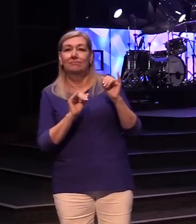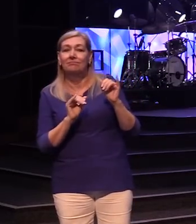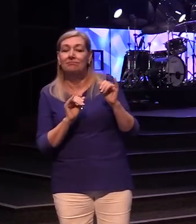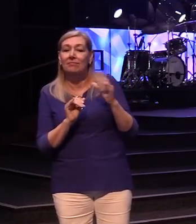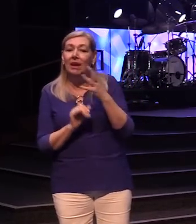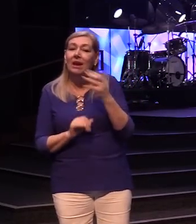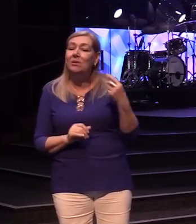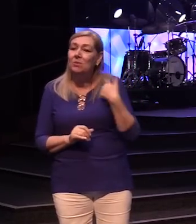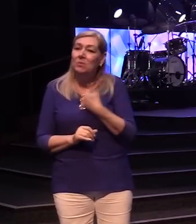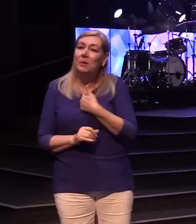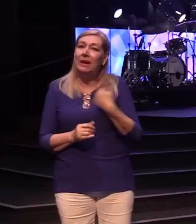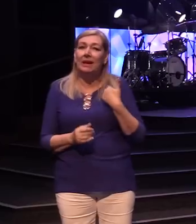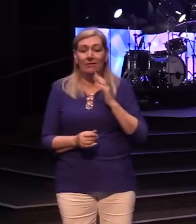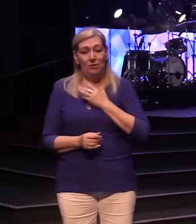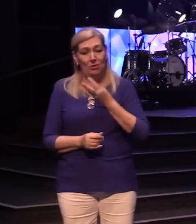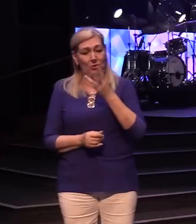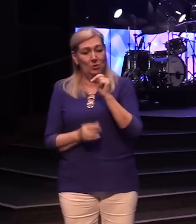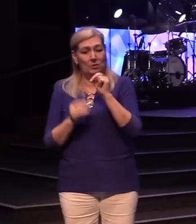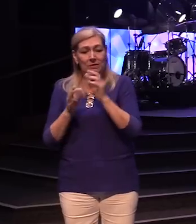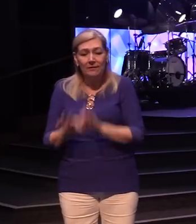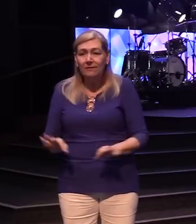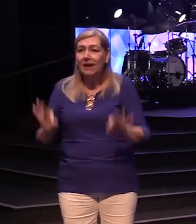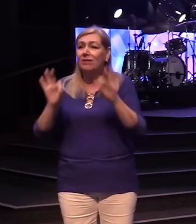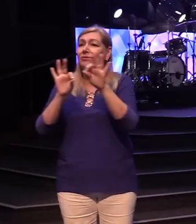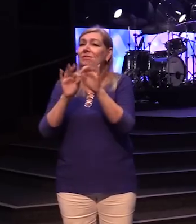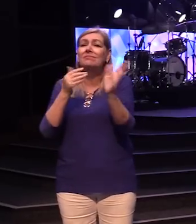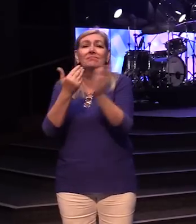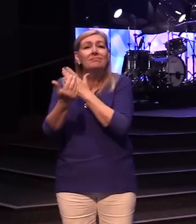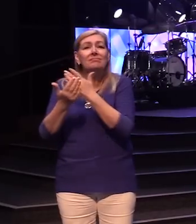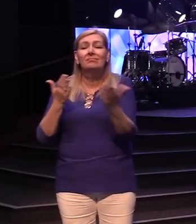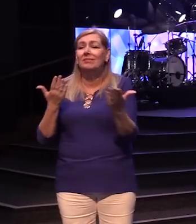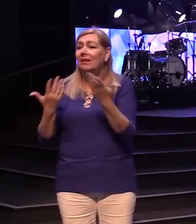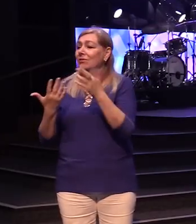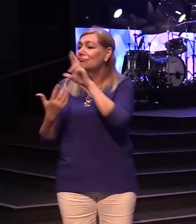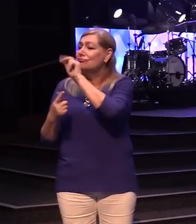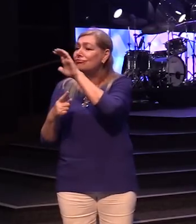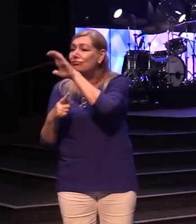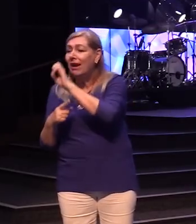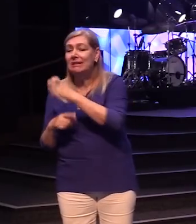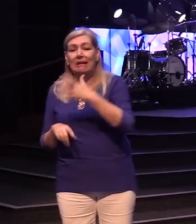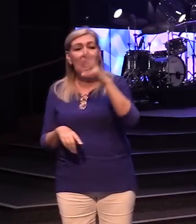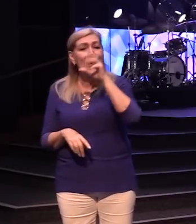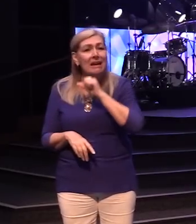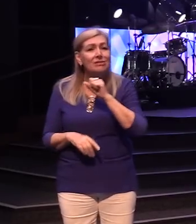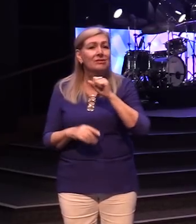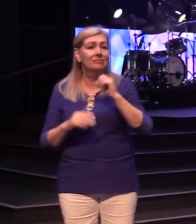irrespective of any of the variables, racial, age, monetary, anything.